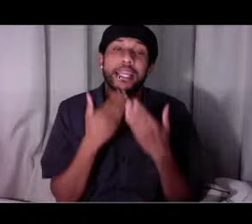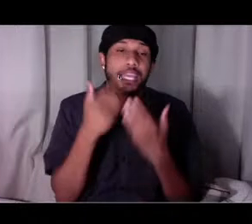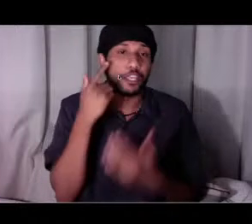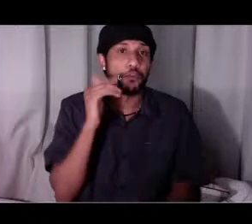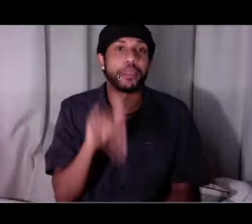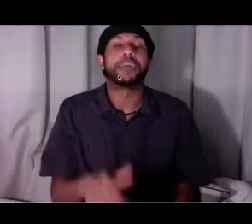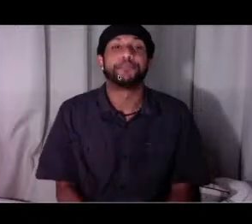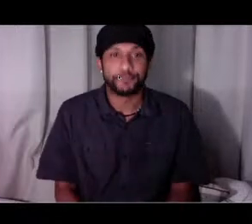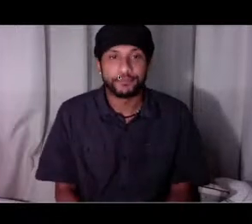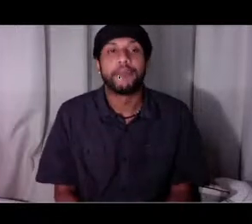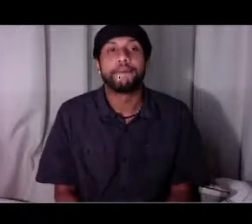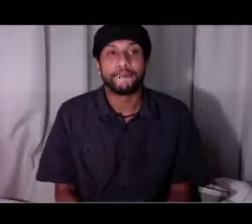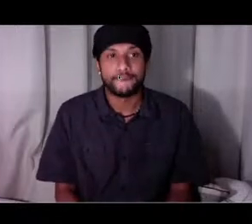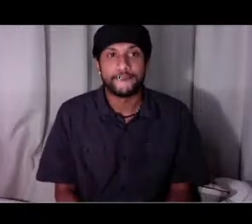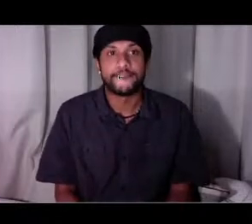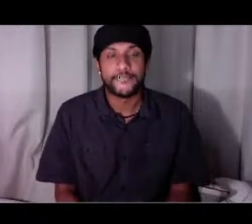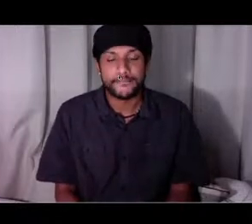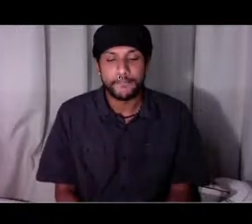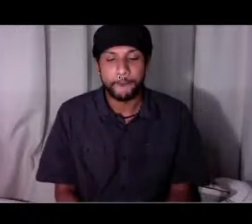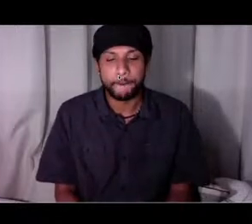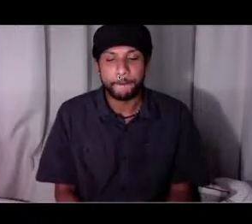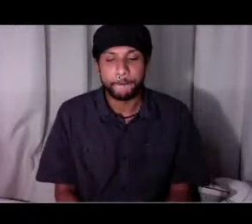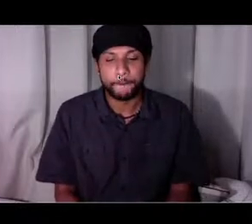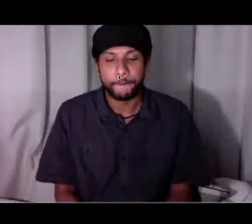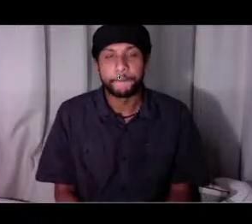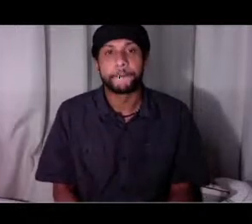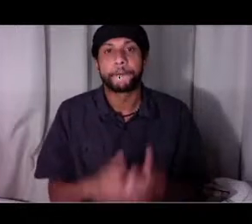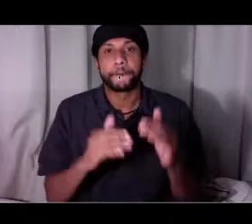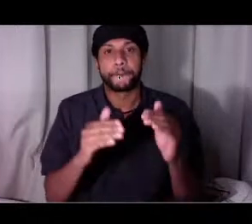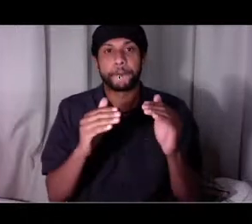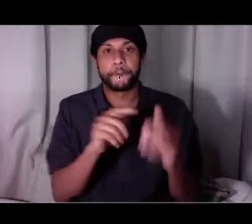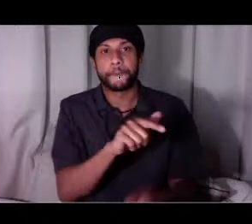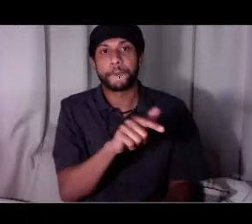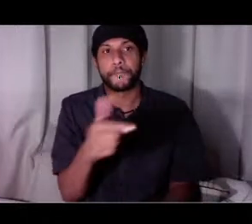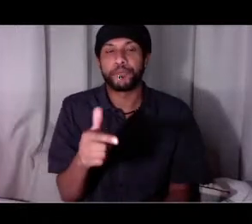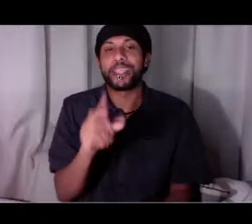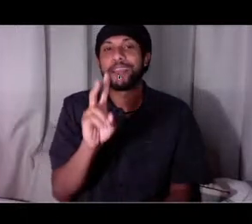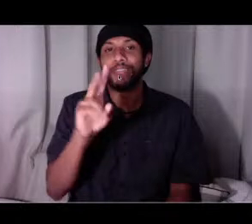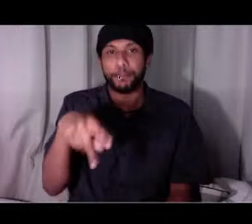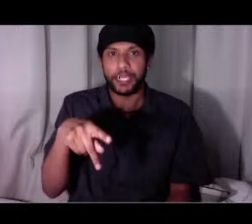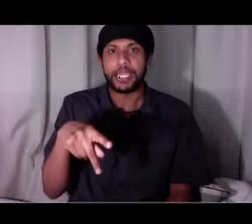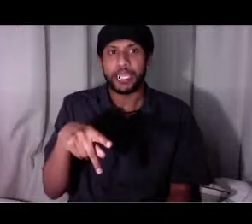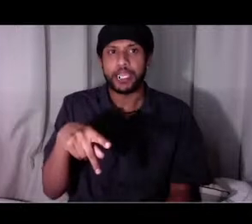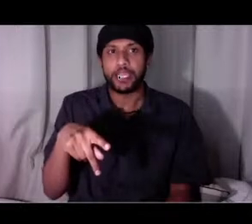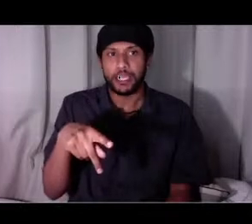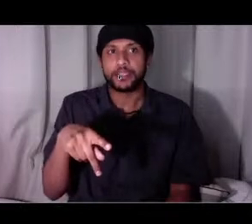board member for OA uh now I'd like to invite vice president